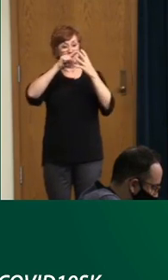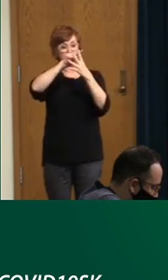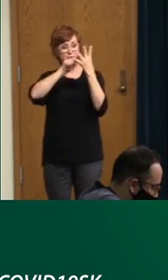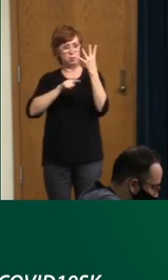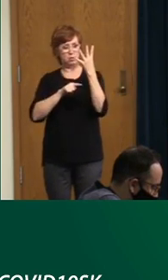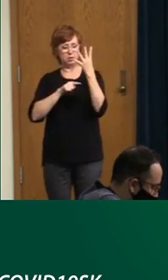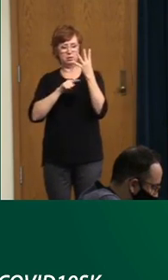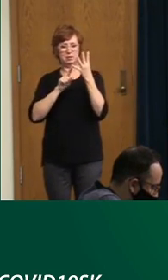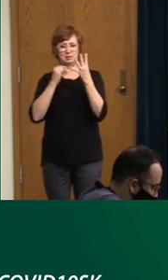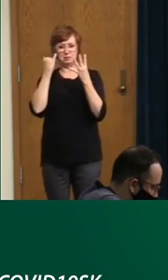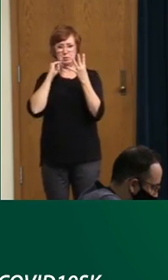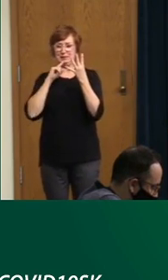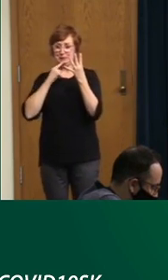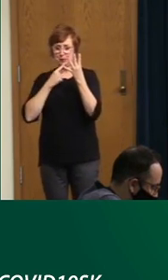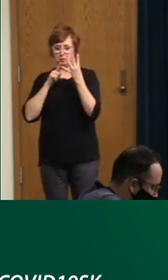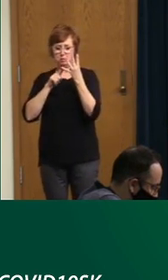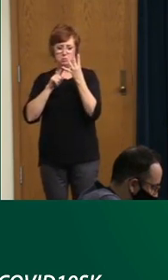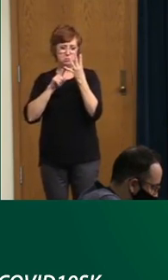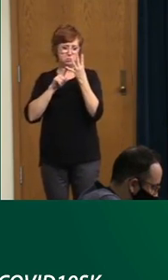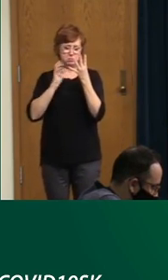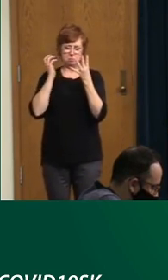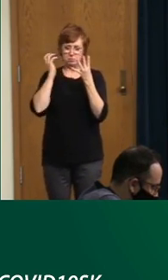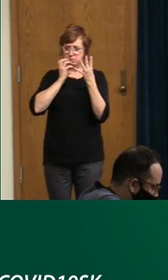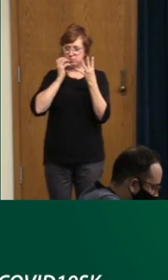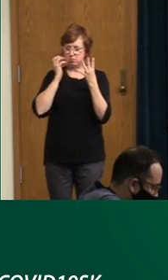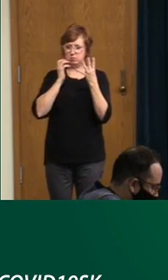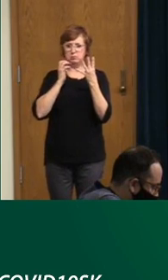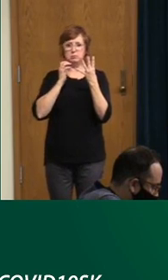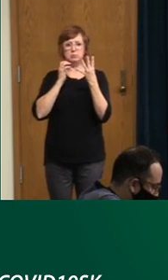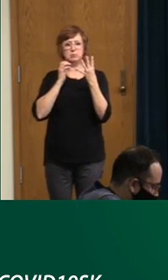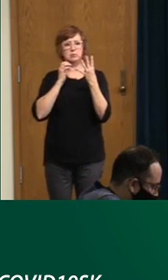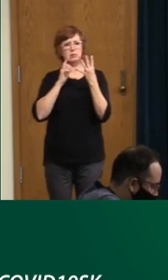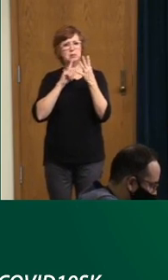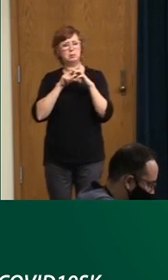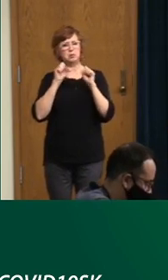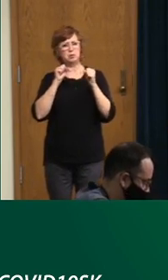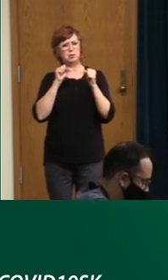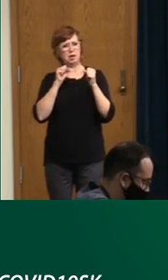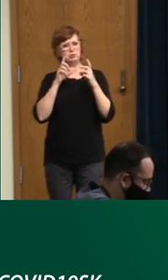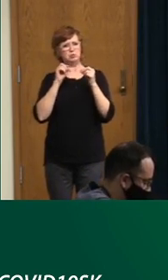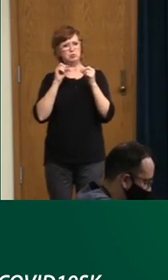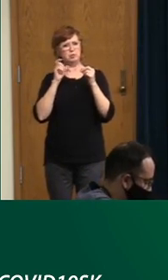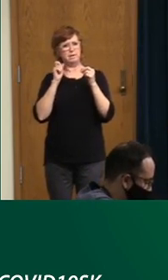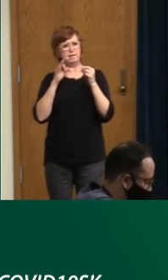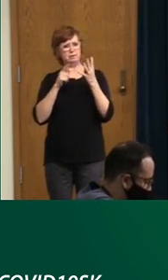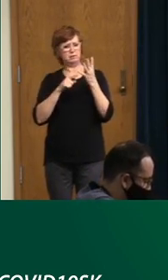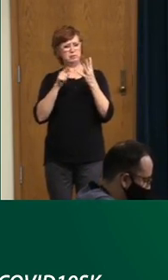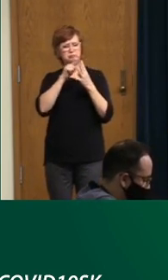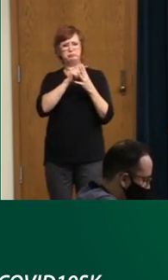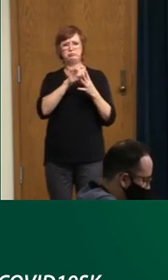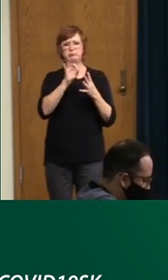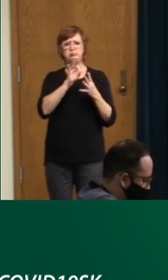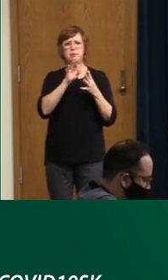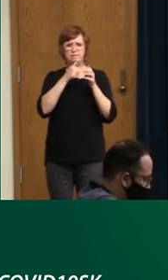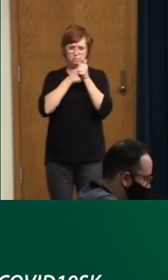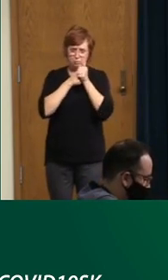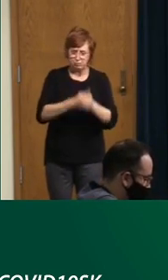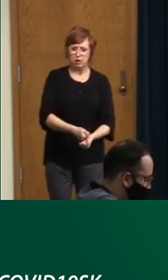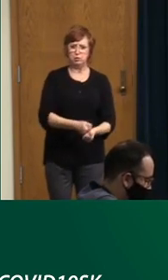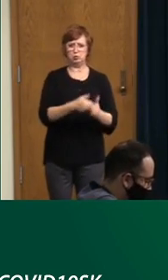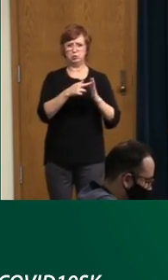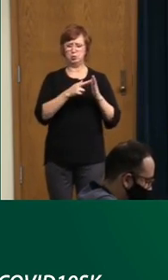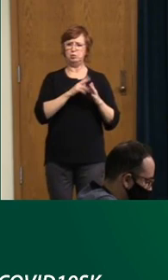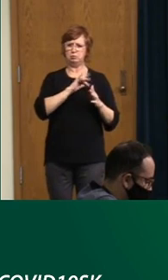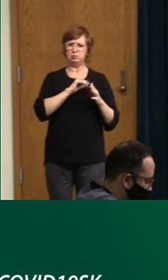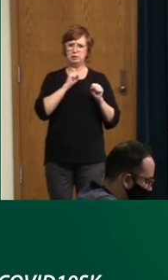if the regulations are followed. If the regulations are followed, Dr. Shahab has demonstrated that, and he's going to show that. The ones that we put in